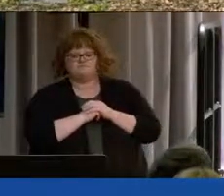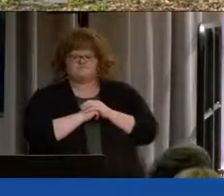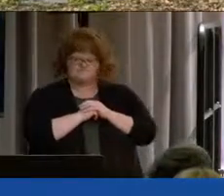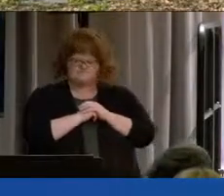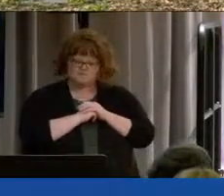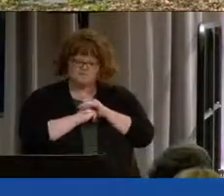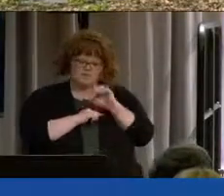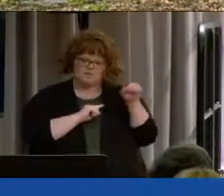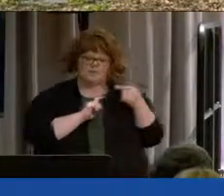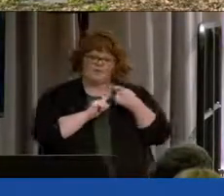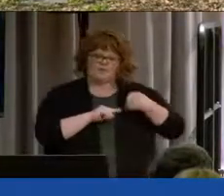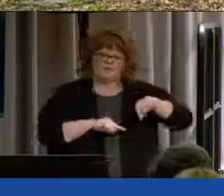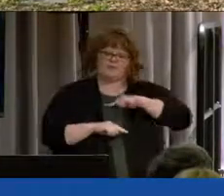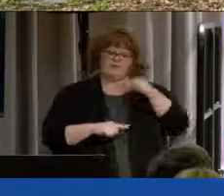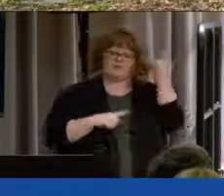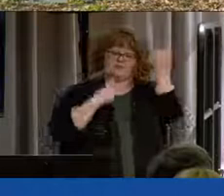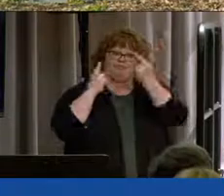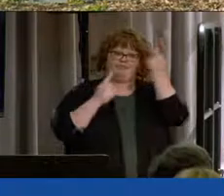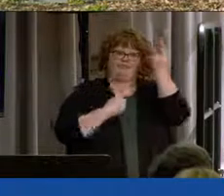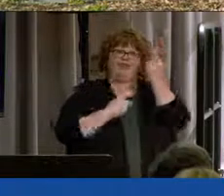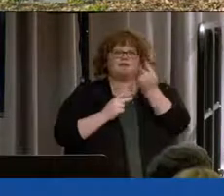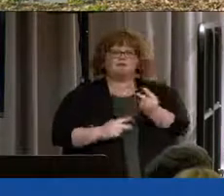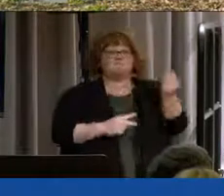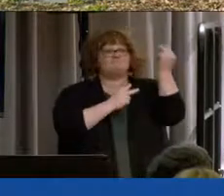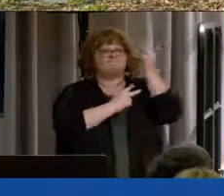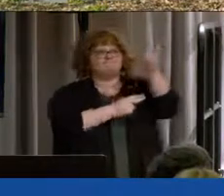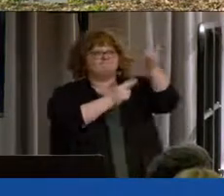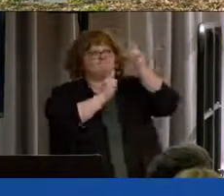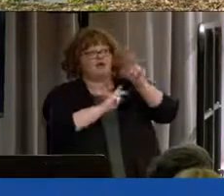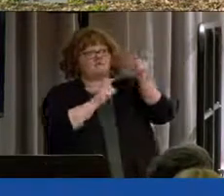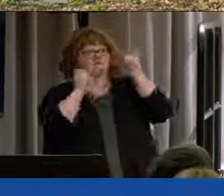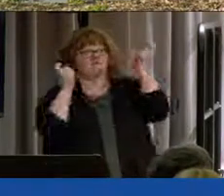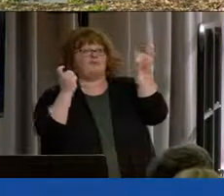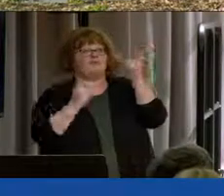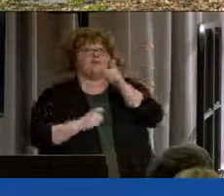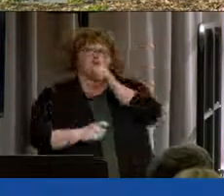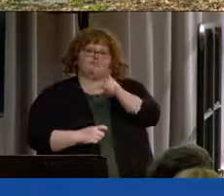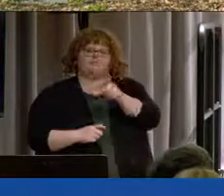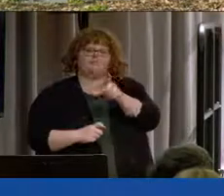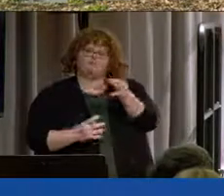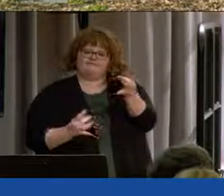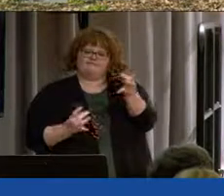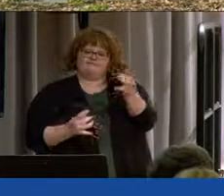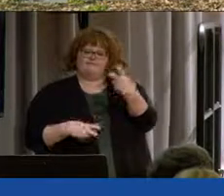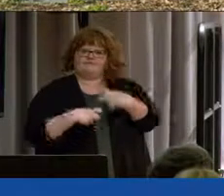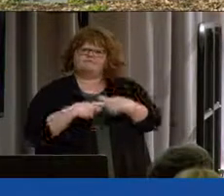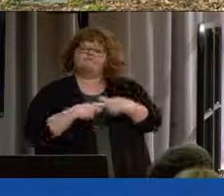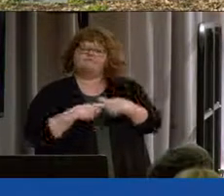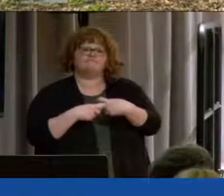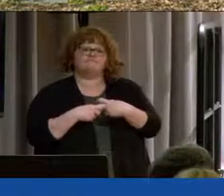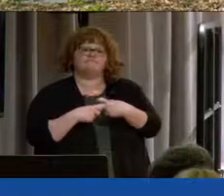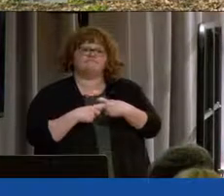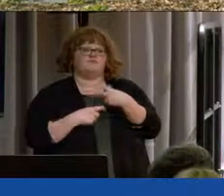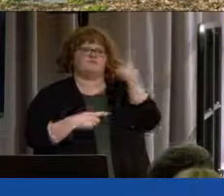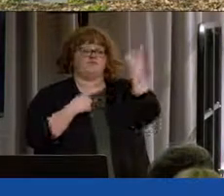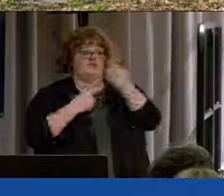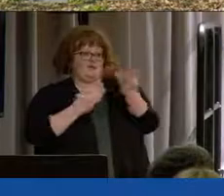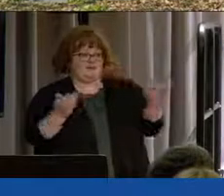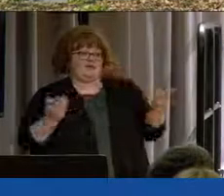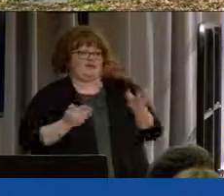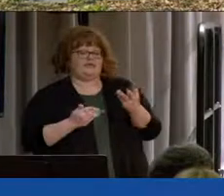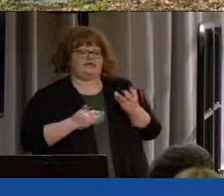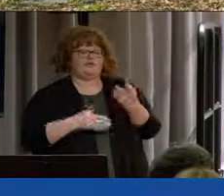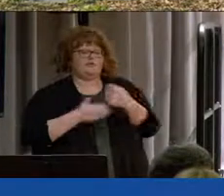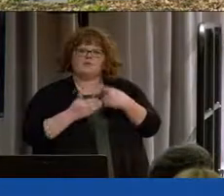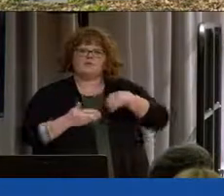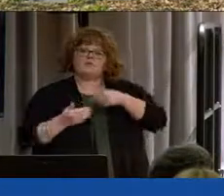think about memorialization, it's difficult. When we look at what we are trying to do here and